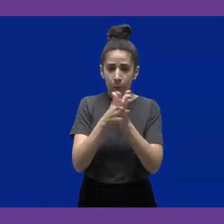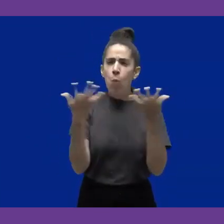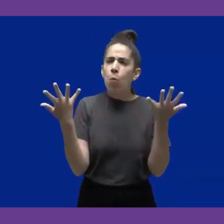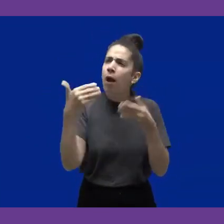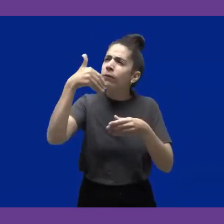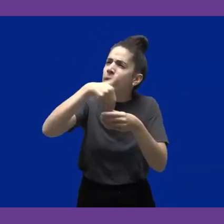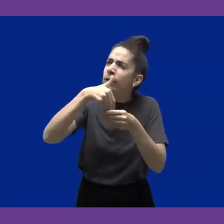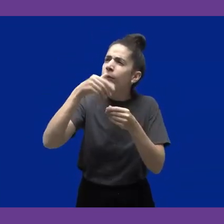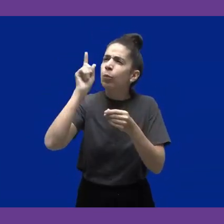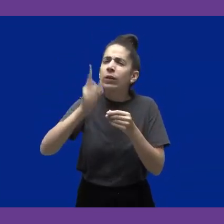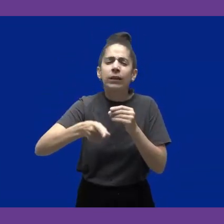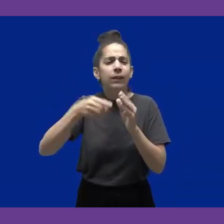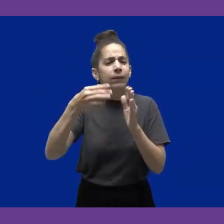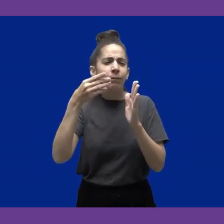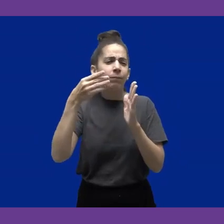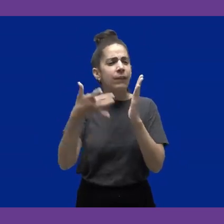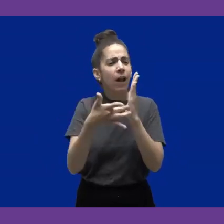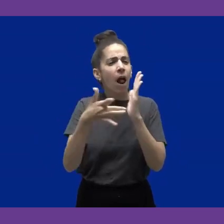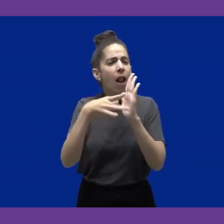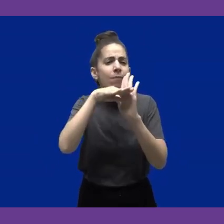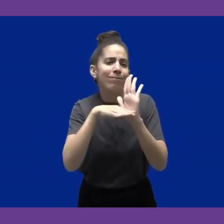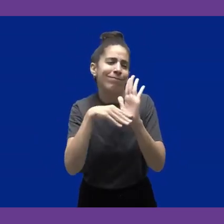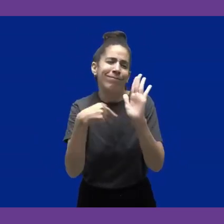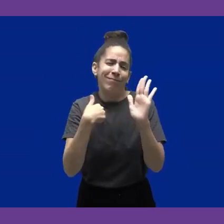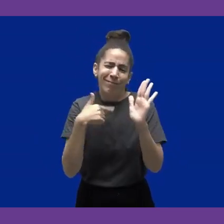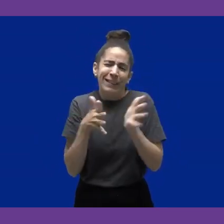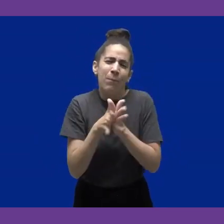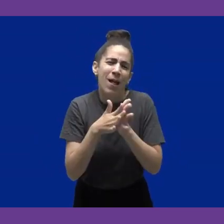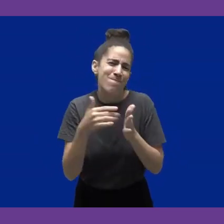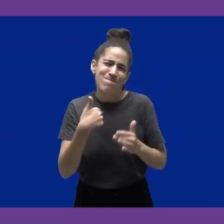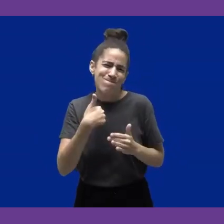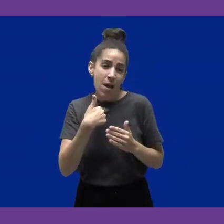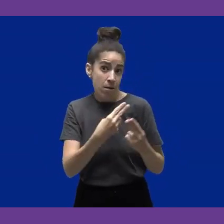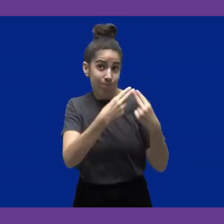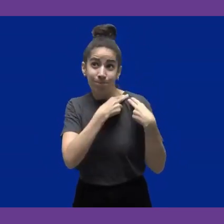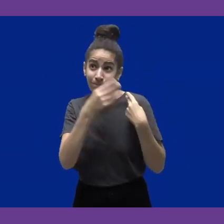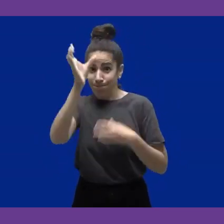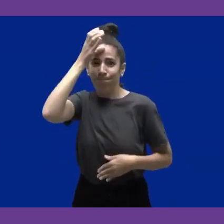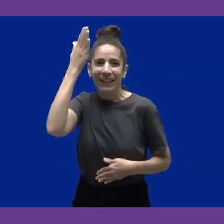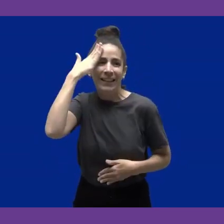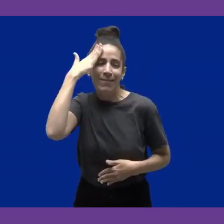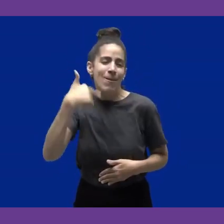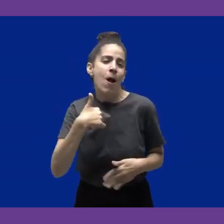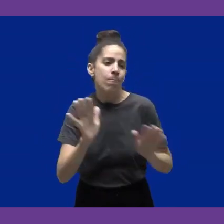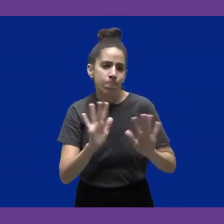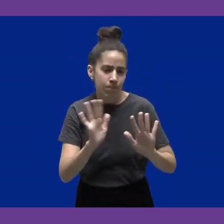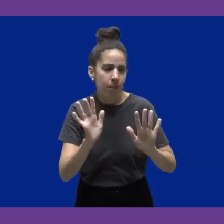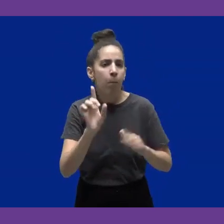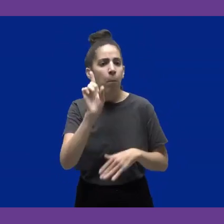ICT accessibility, and I can say something that is not completely right. But I can tell you that there are specific requirements related to